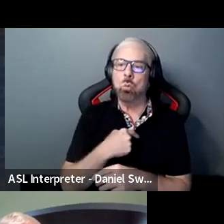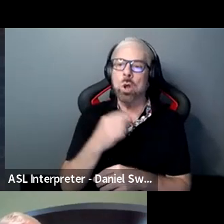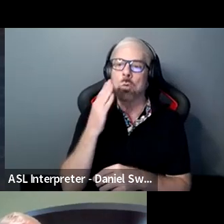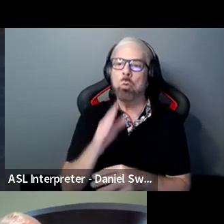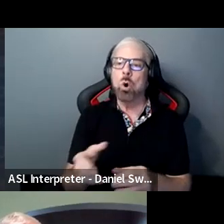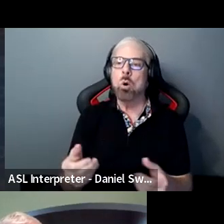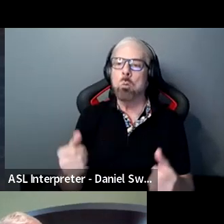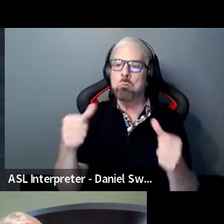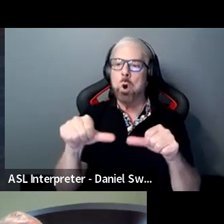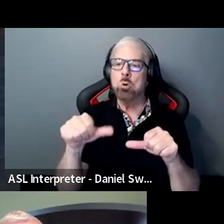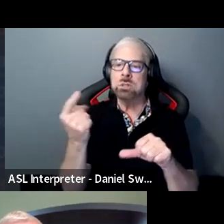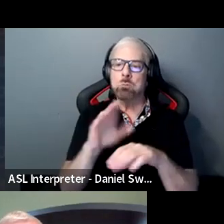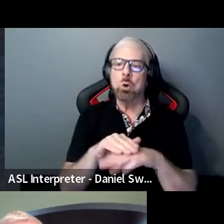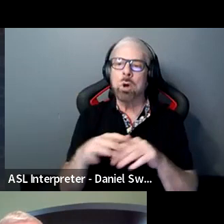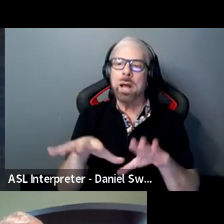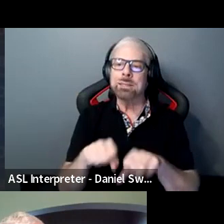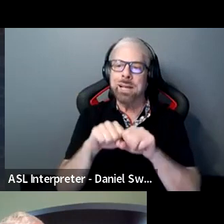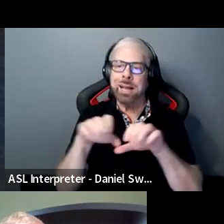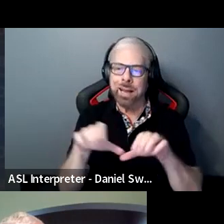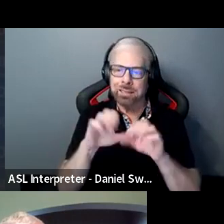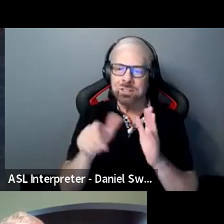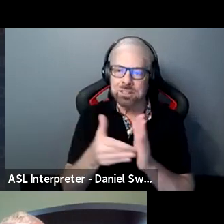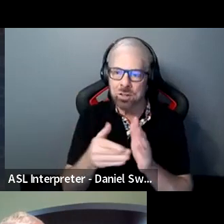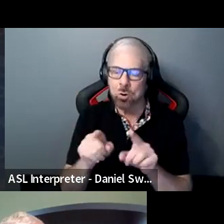something up on our Take Action Center as well that